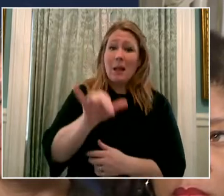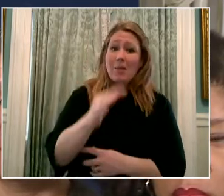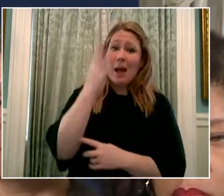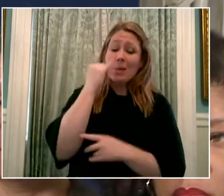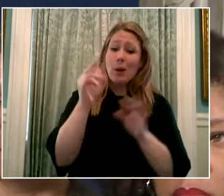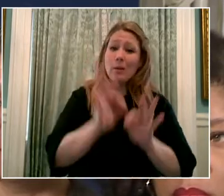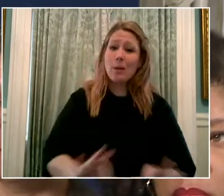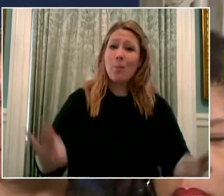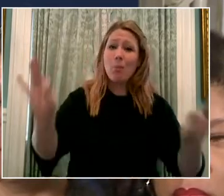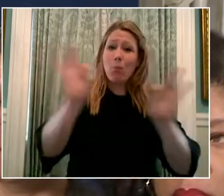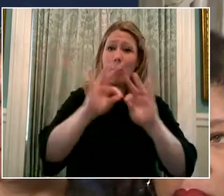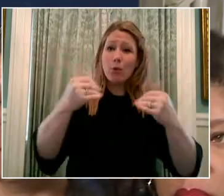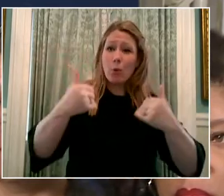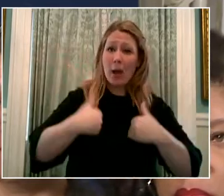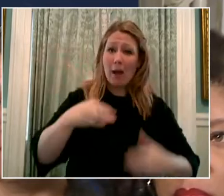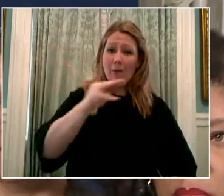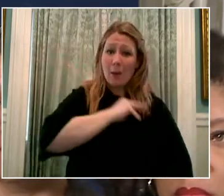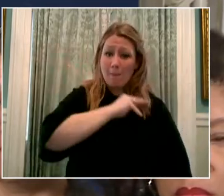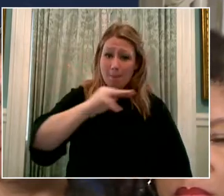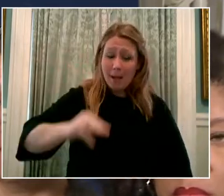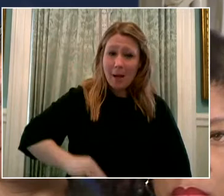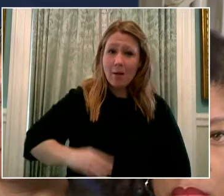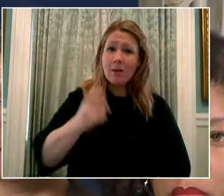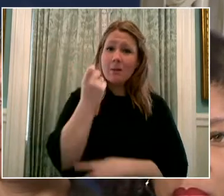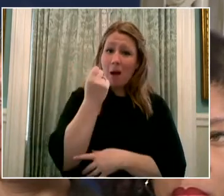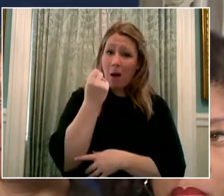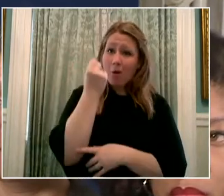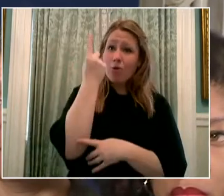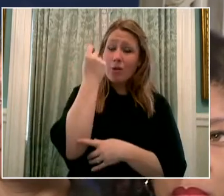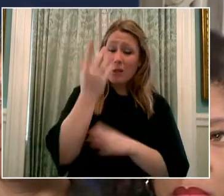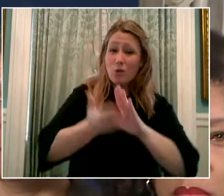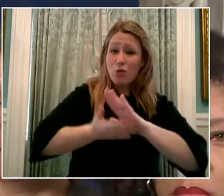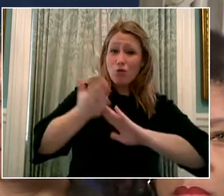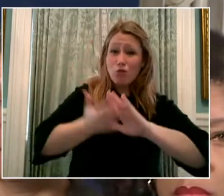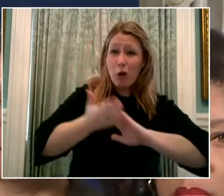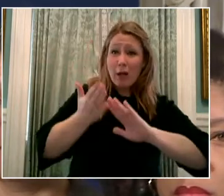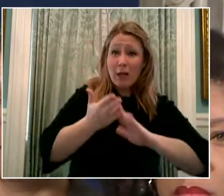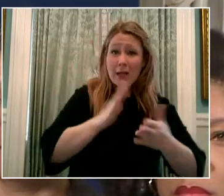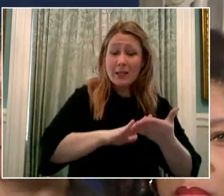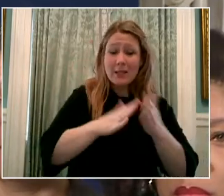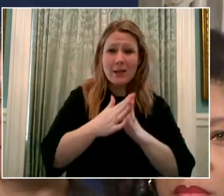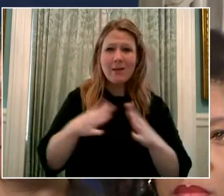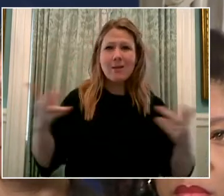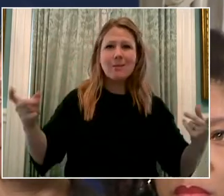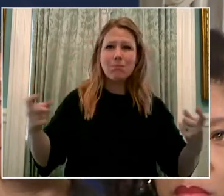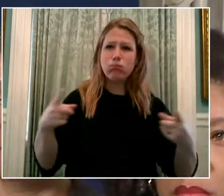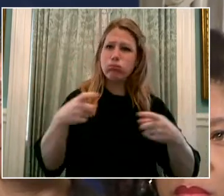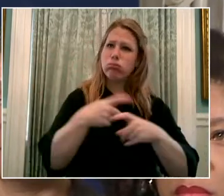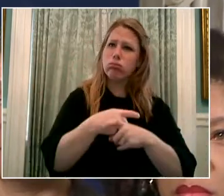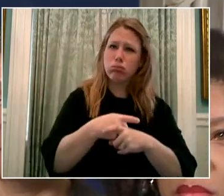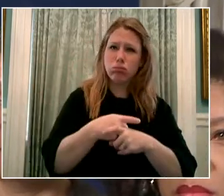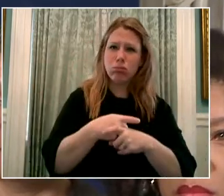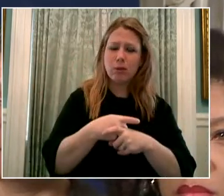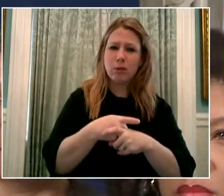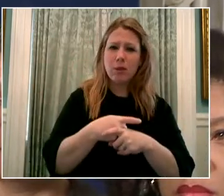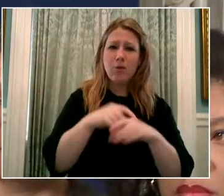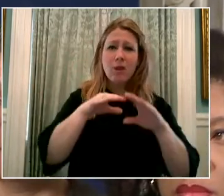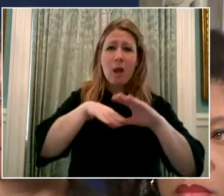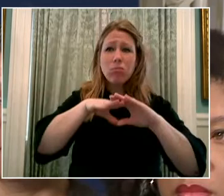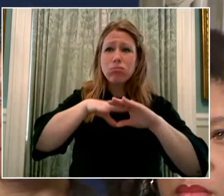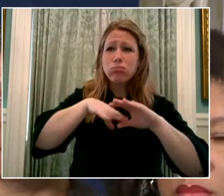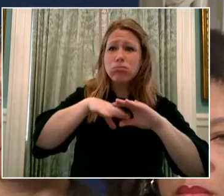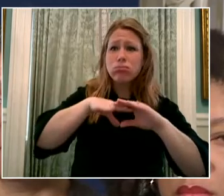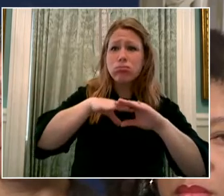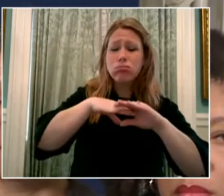the complexity of running a city. Running your mouth is not running a city. Balancing this budget